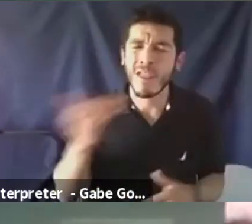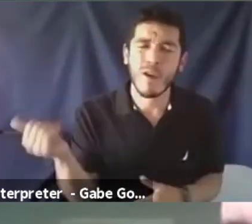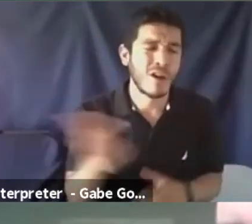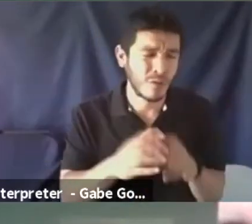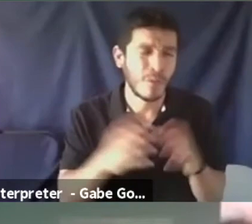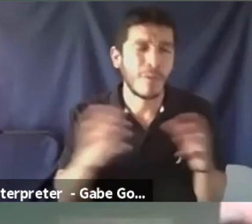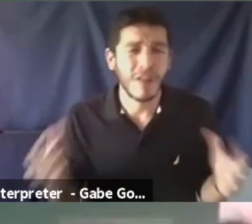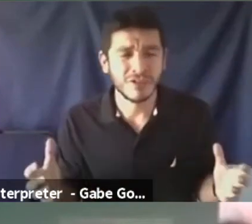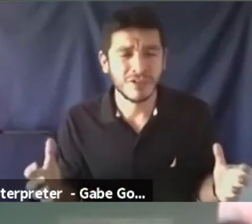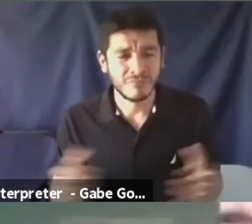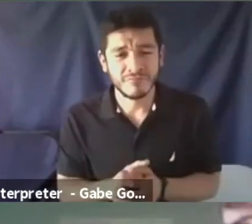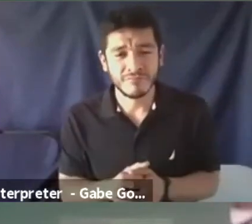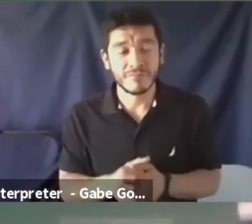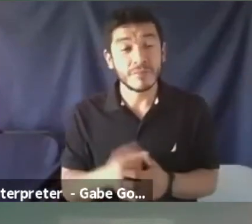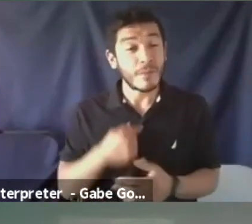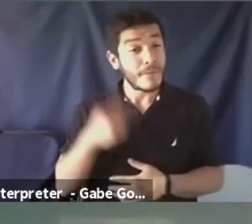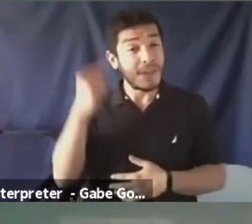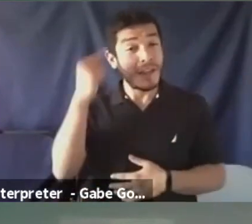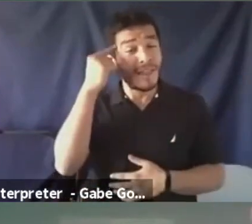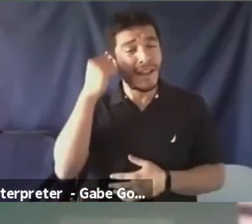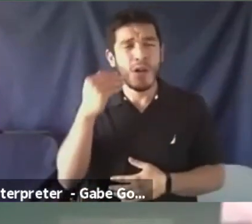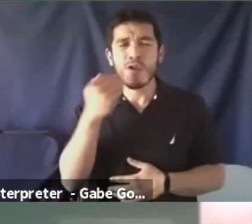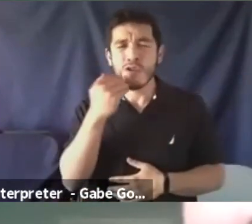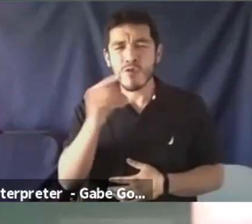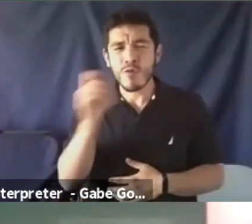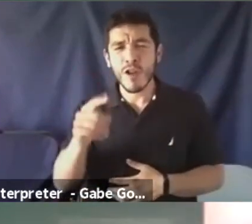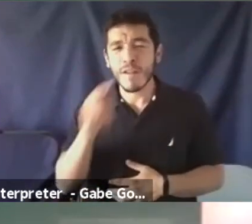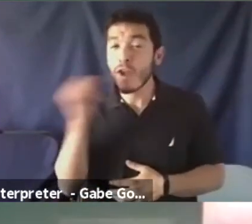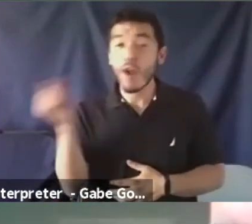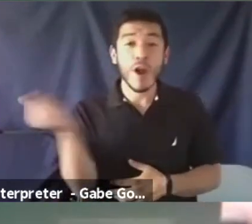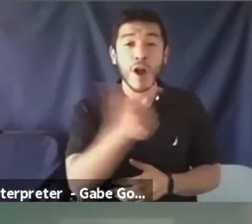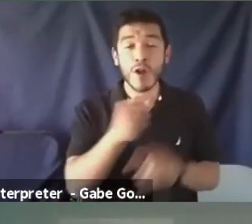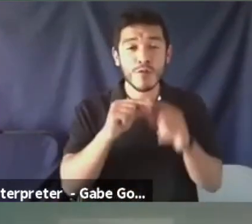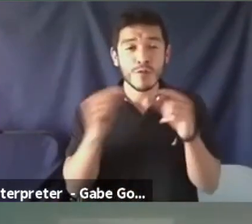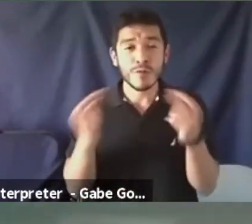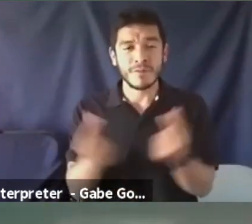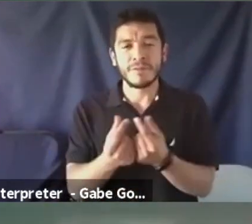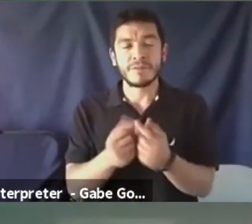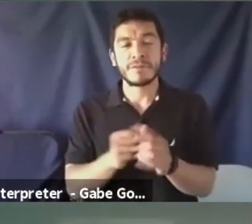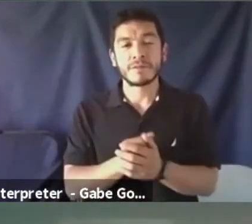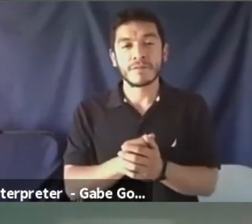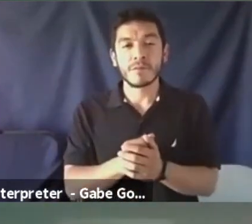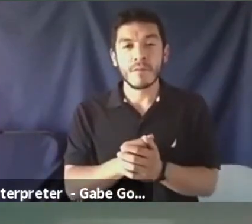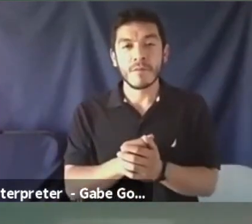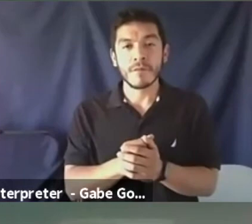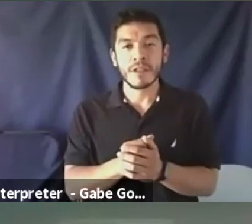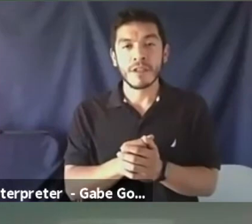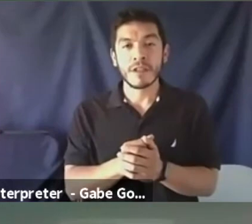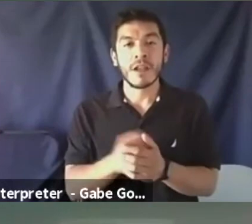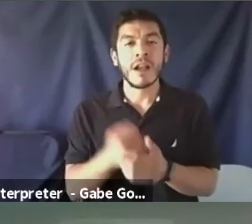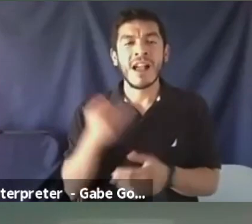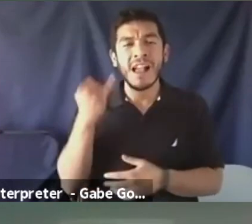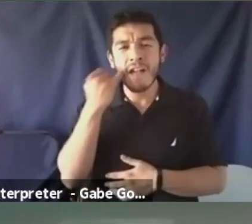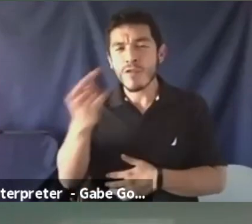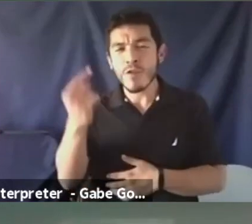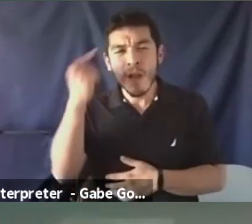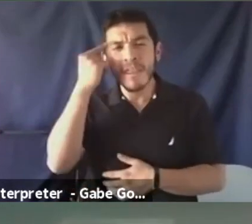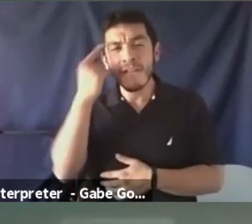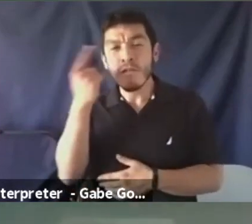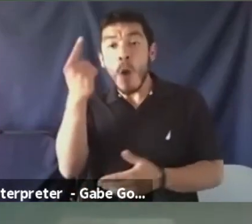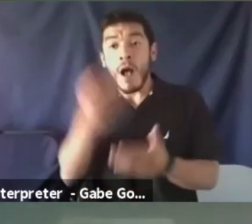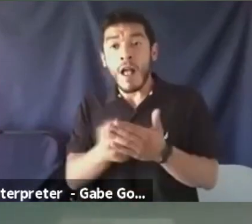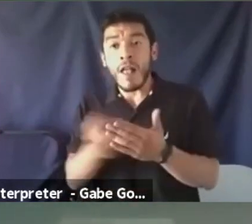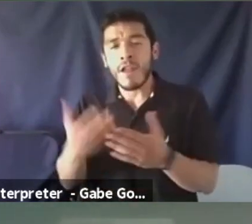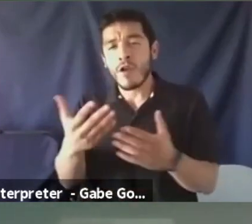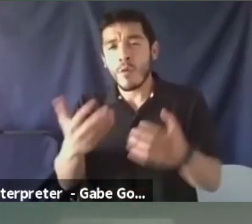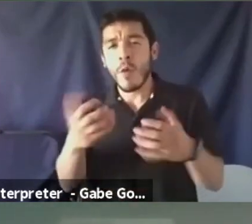I think a good question for the whole group is, if you could think of one thing you'd like the audience to take away from watching this film, what would